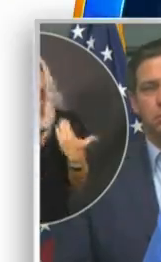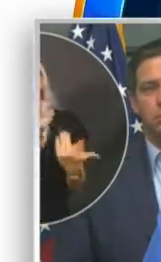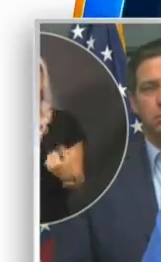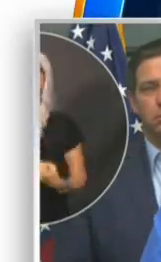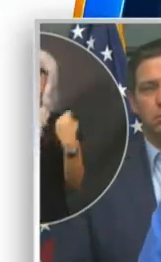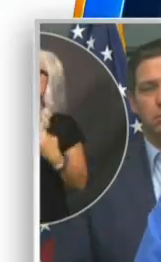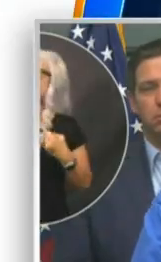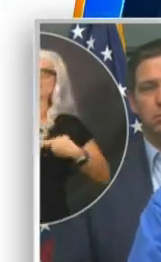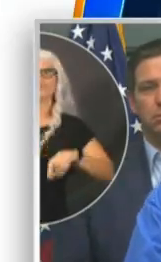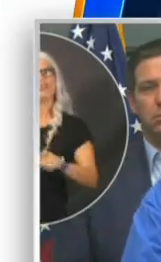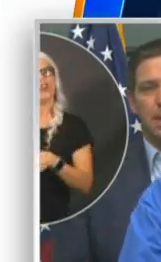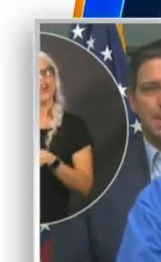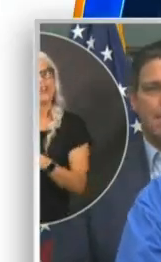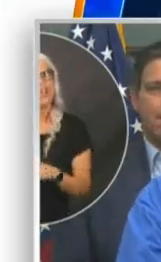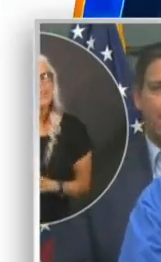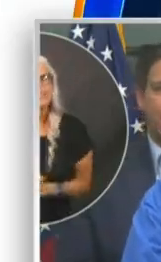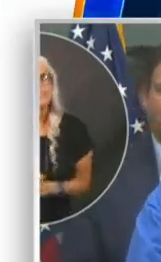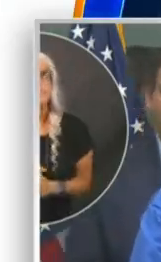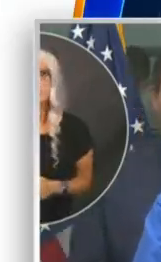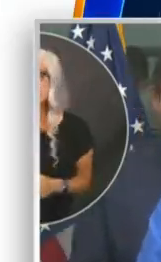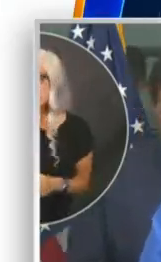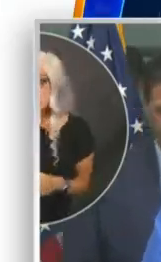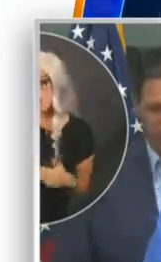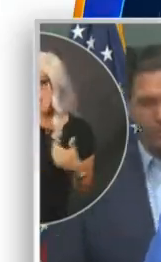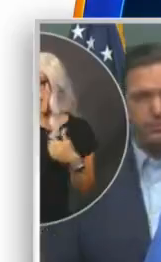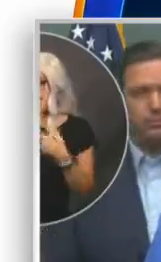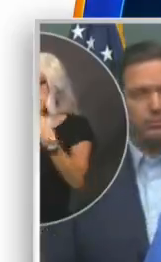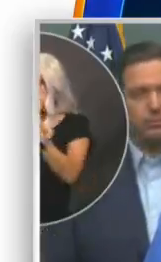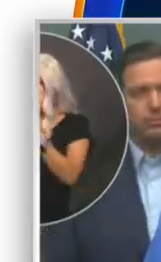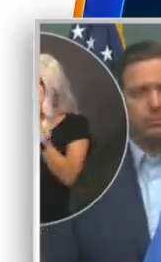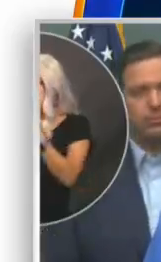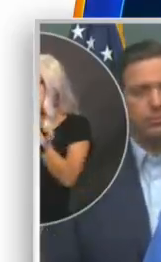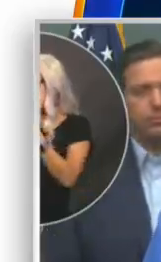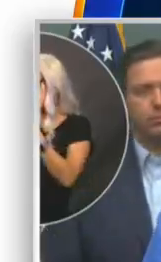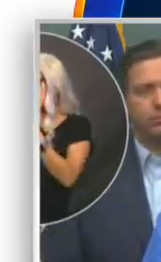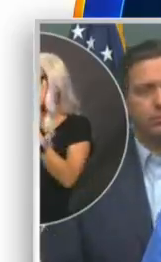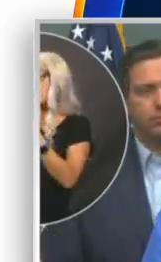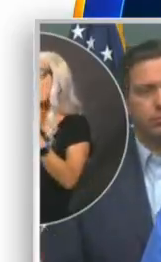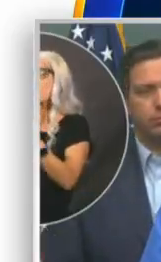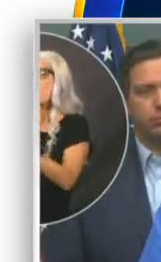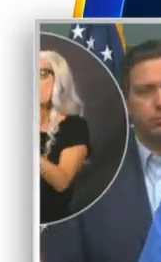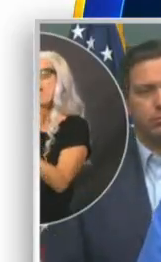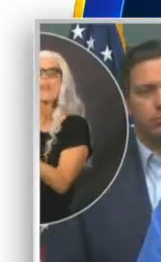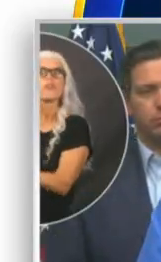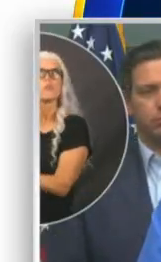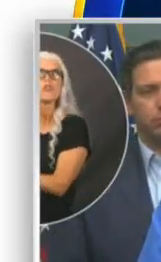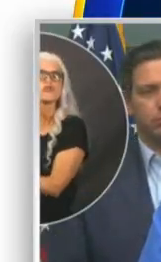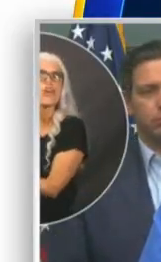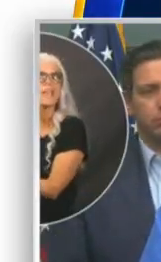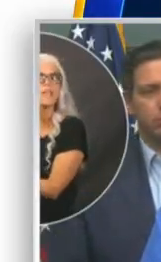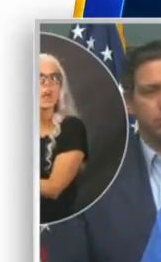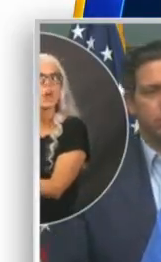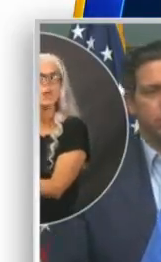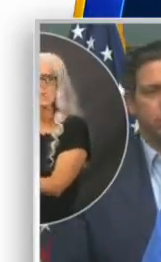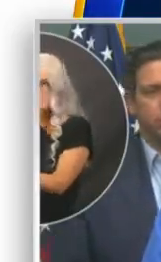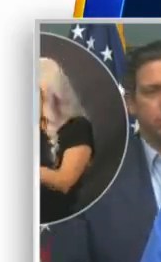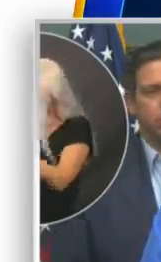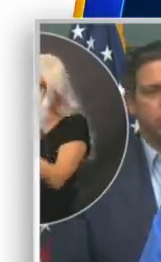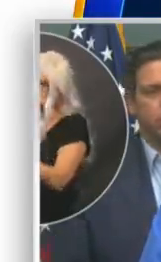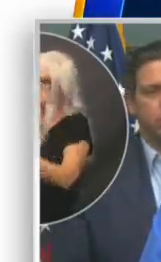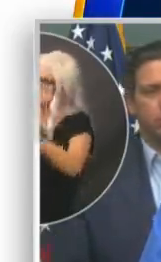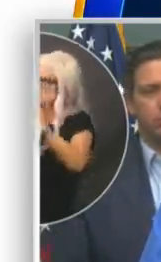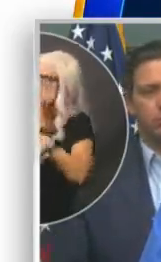If you have battery-operated or hand-crank weather radios, you should be checking them now, changing the batteries, making sure that they work.